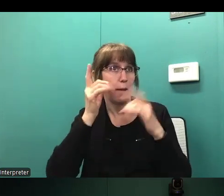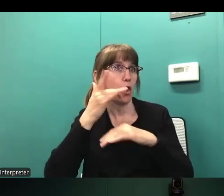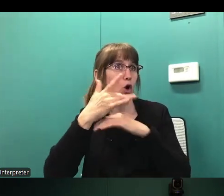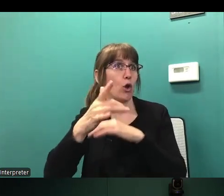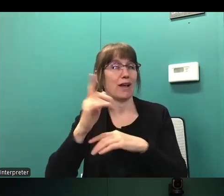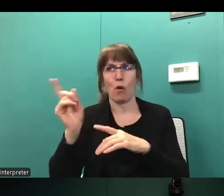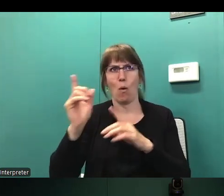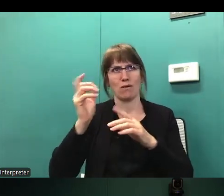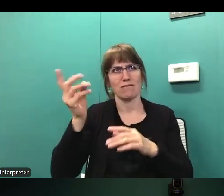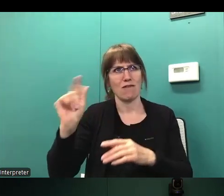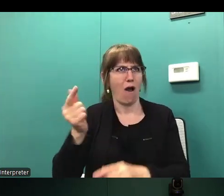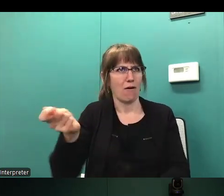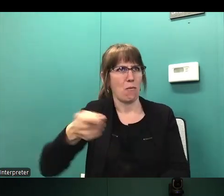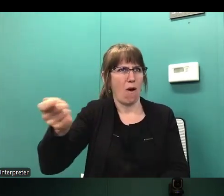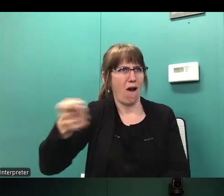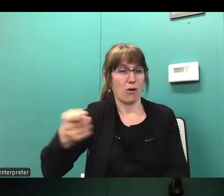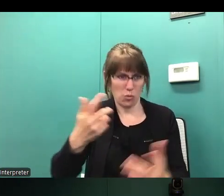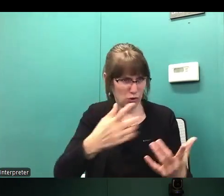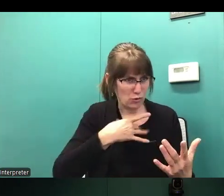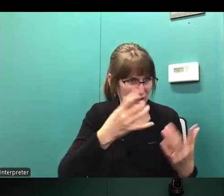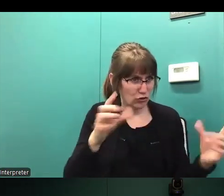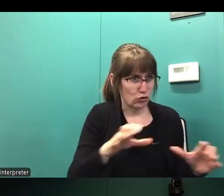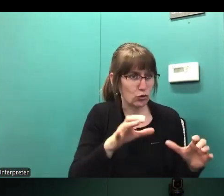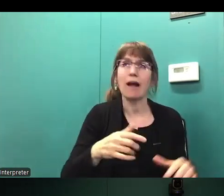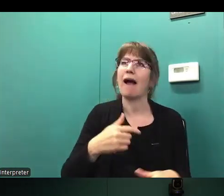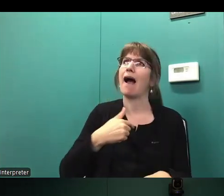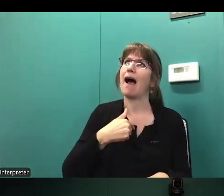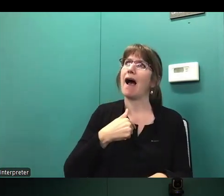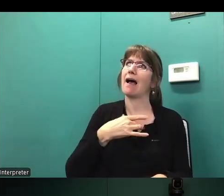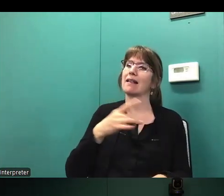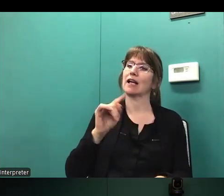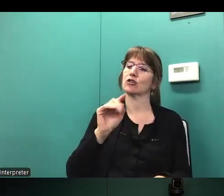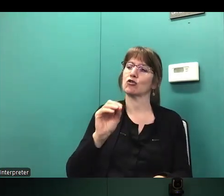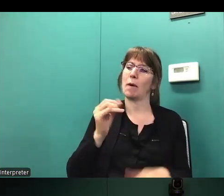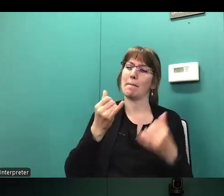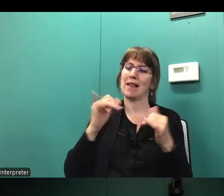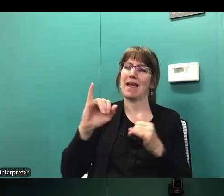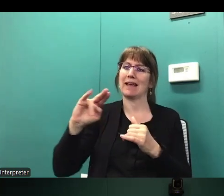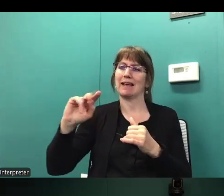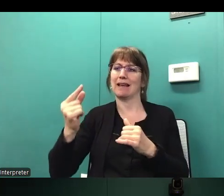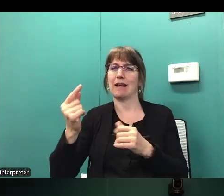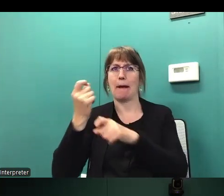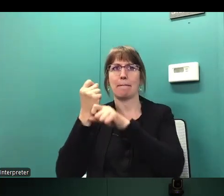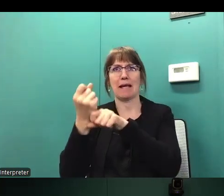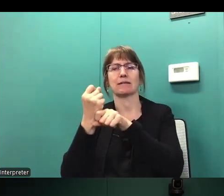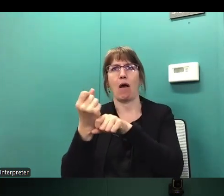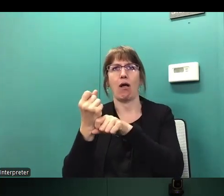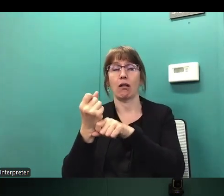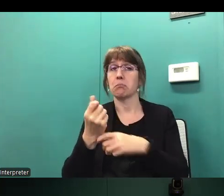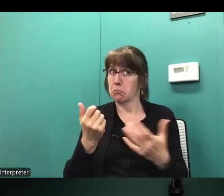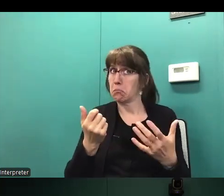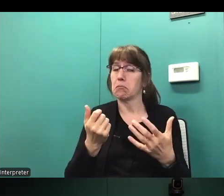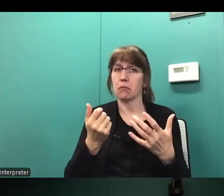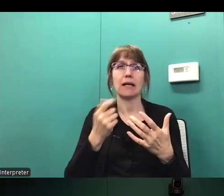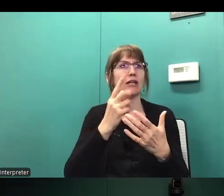What do you like to do? And he said, I like to playing baseball. So he's getting there, like using some of these like